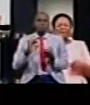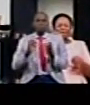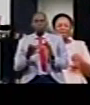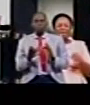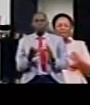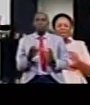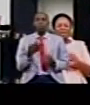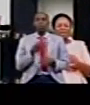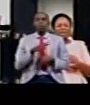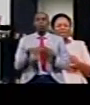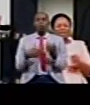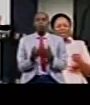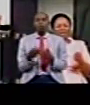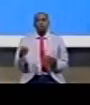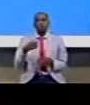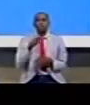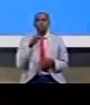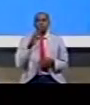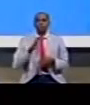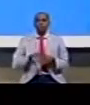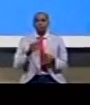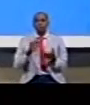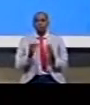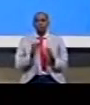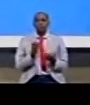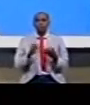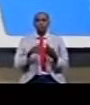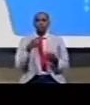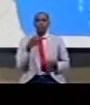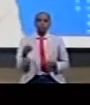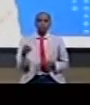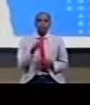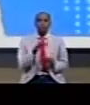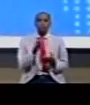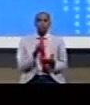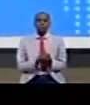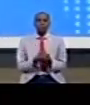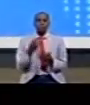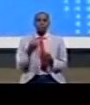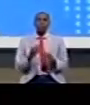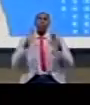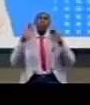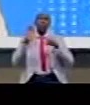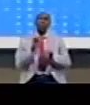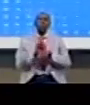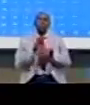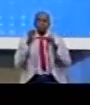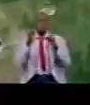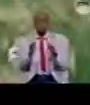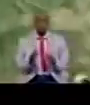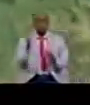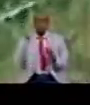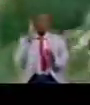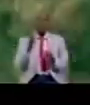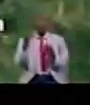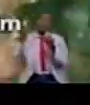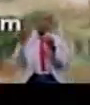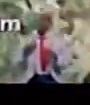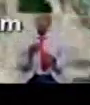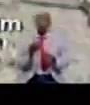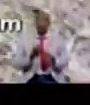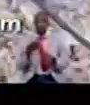Heaven, we lift up our soul to you. We pray, O Lord, that you help us as